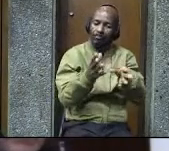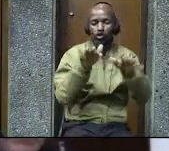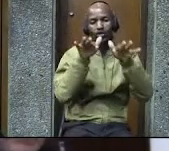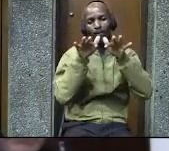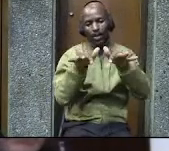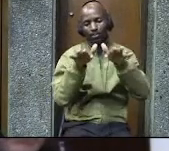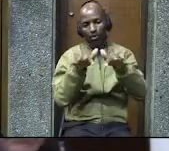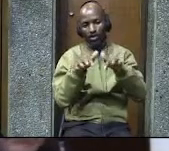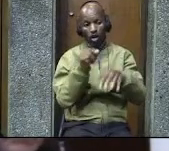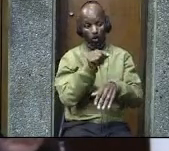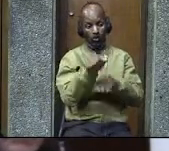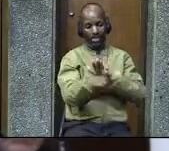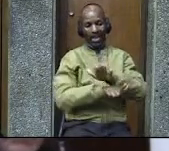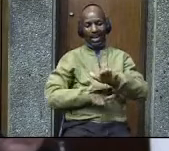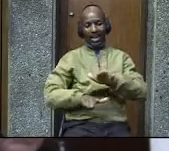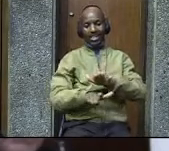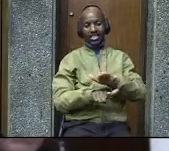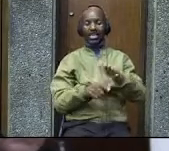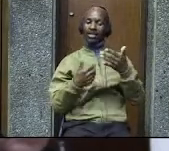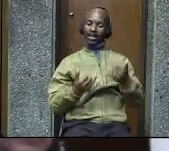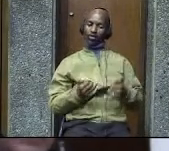people. Those land already,